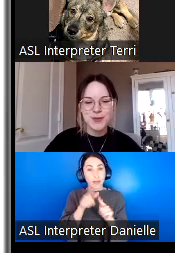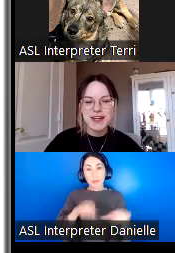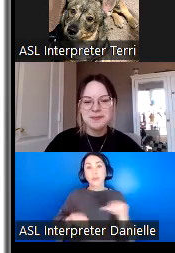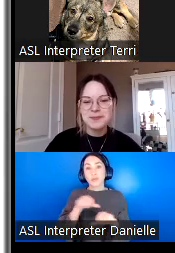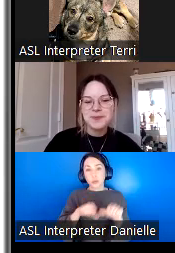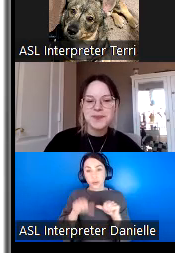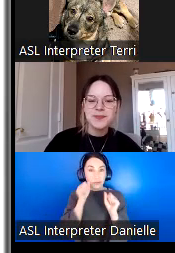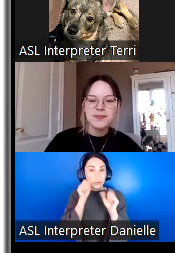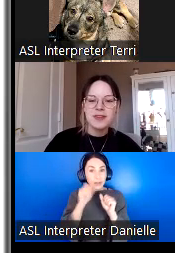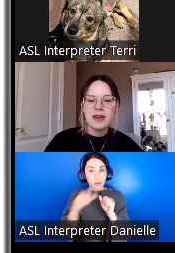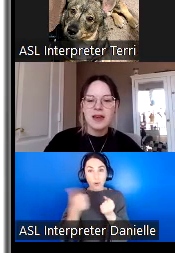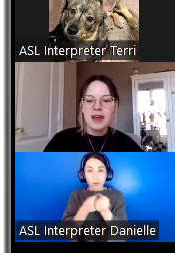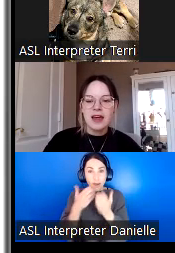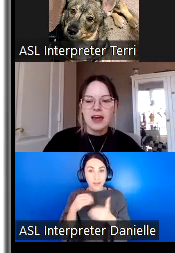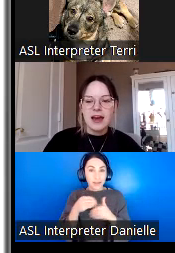advocates in your community.